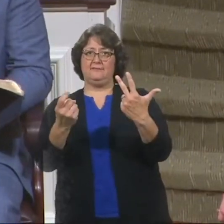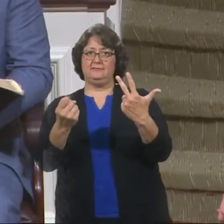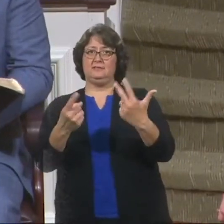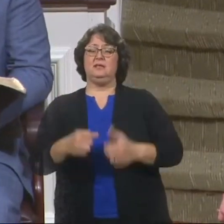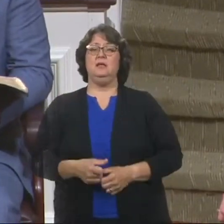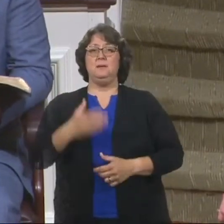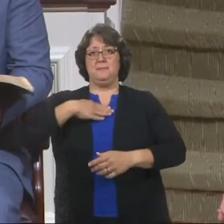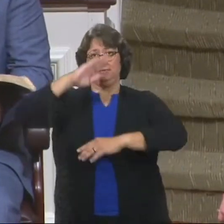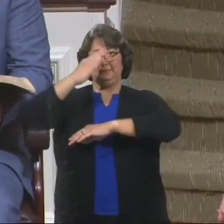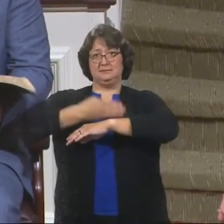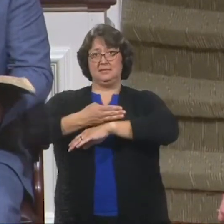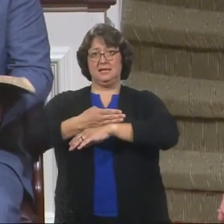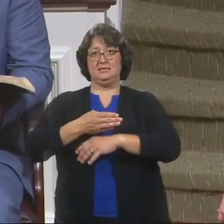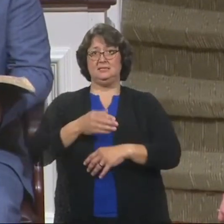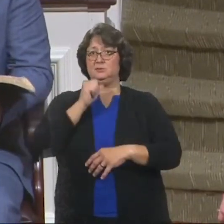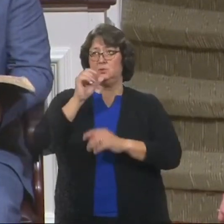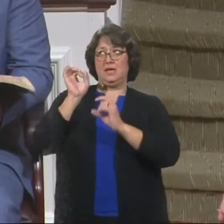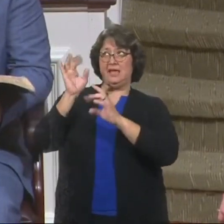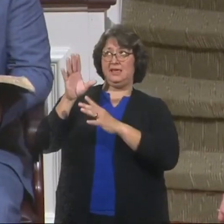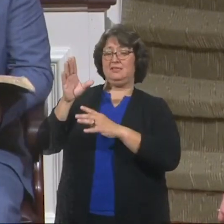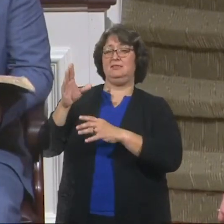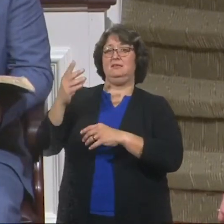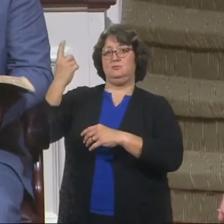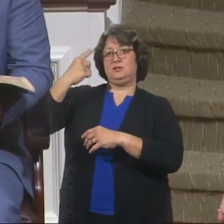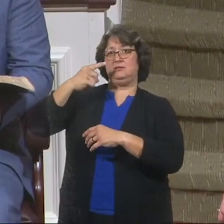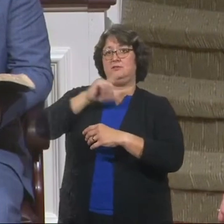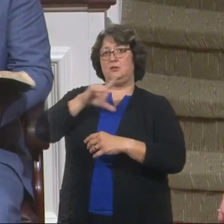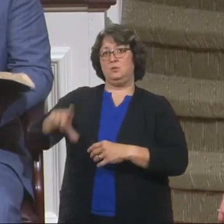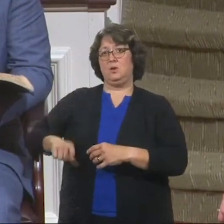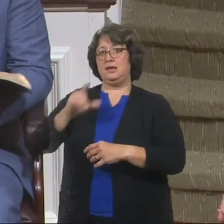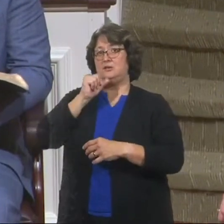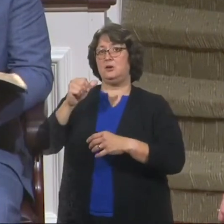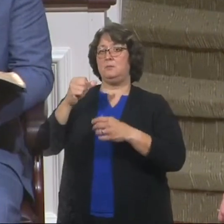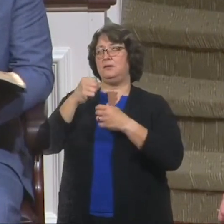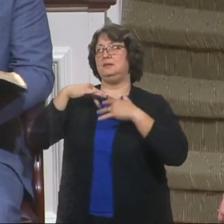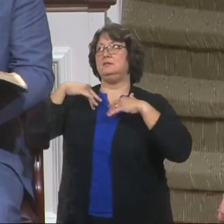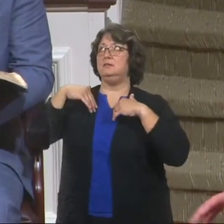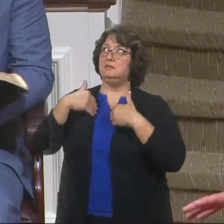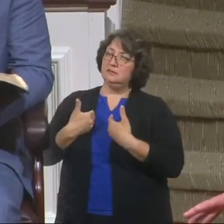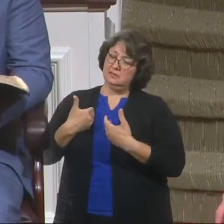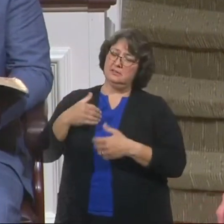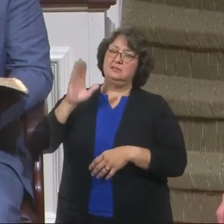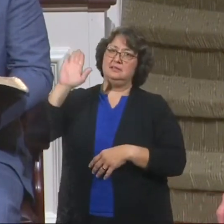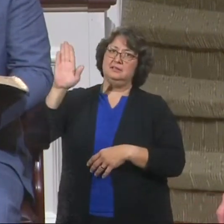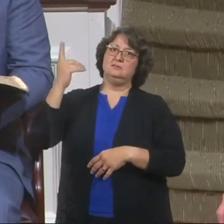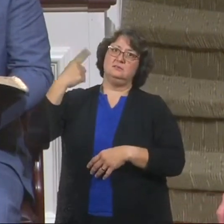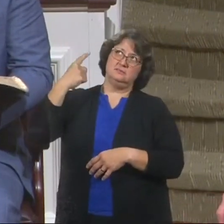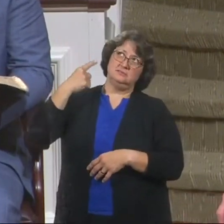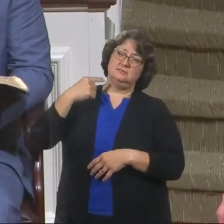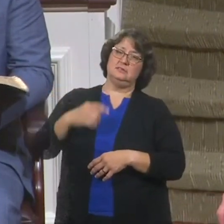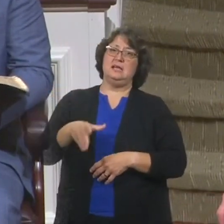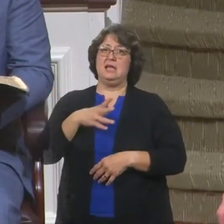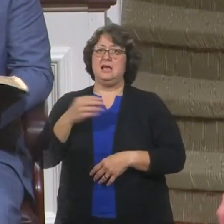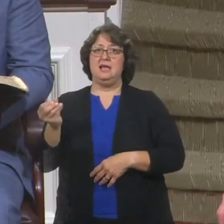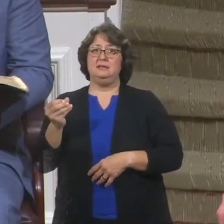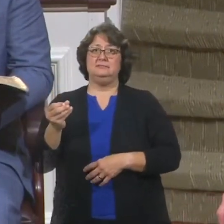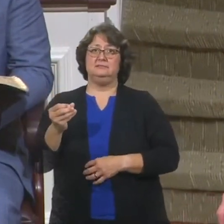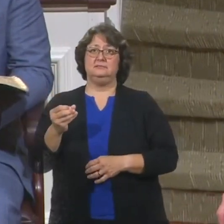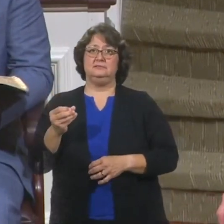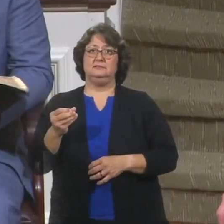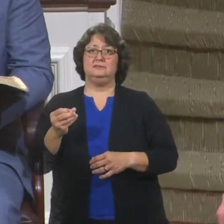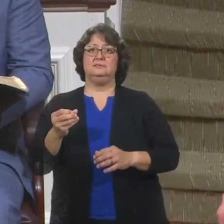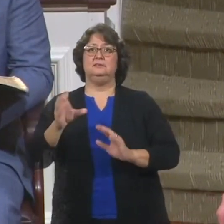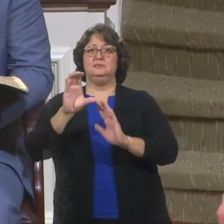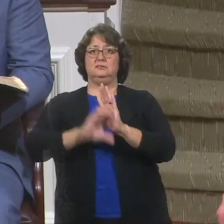son, despise not the chastening of the Lord, neither be weary of his correction. This is quoted again in the New Testament. Let's look at